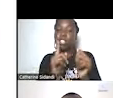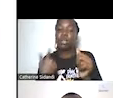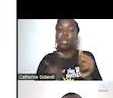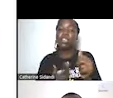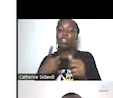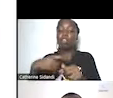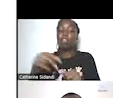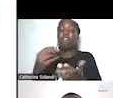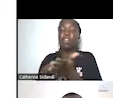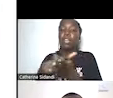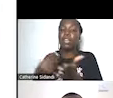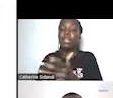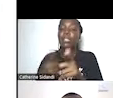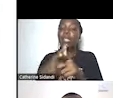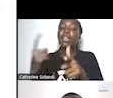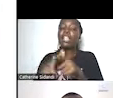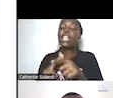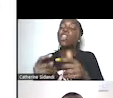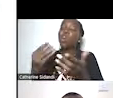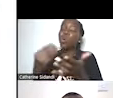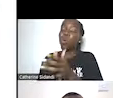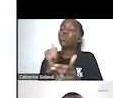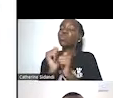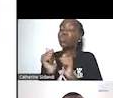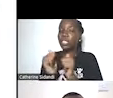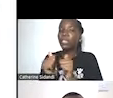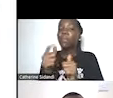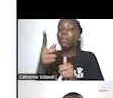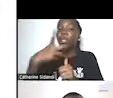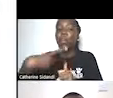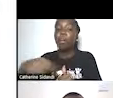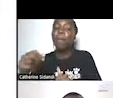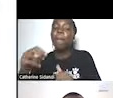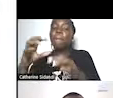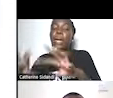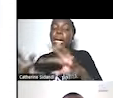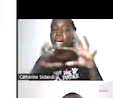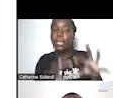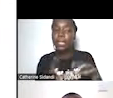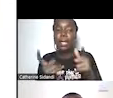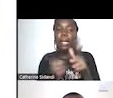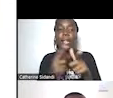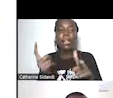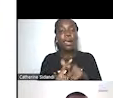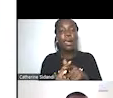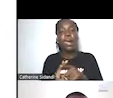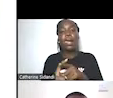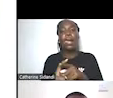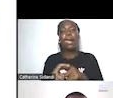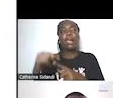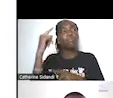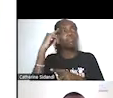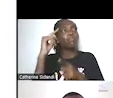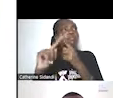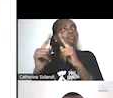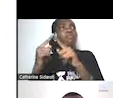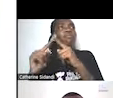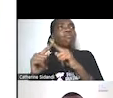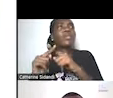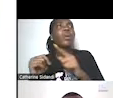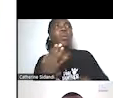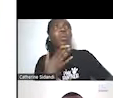has been our cost? Yeah. We go to marketing and sales team. What is the content of the market there? So that, do we need to do anything from